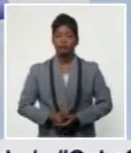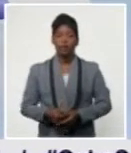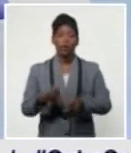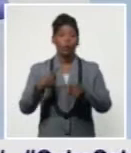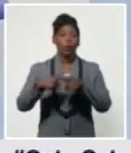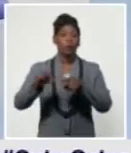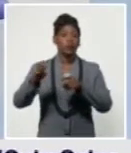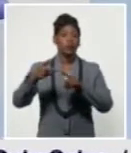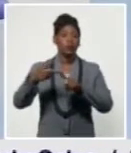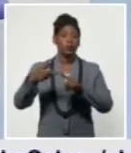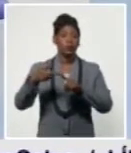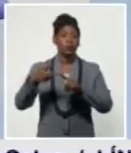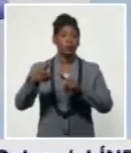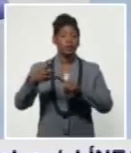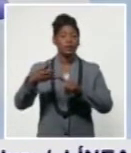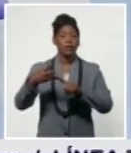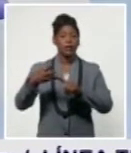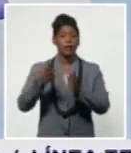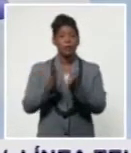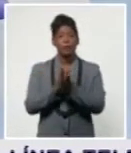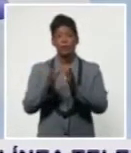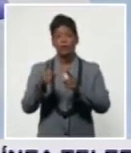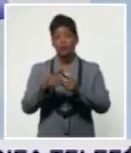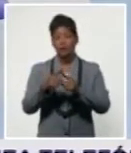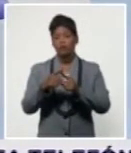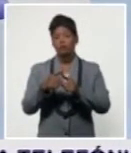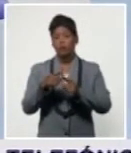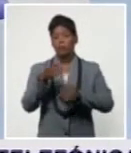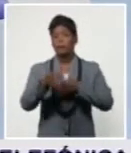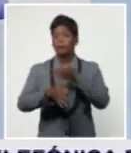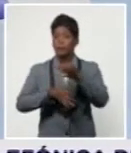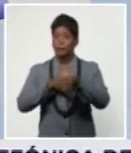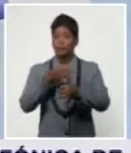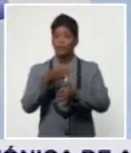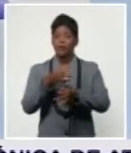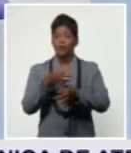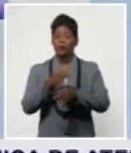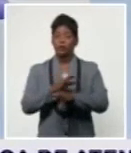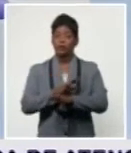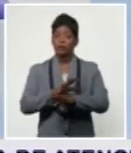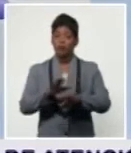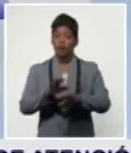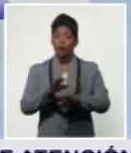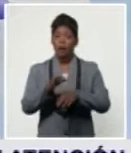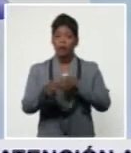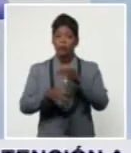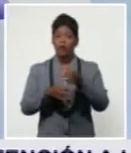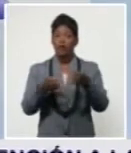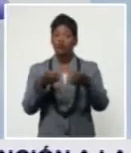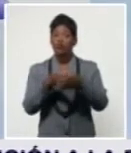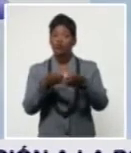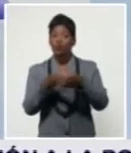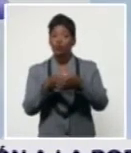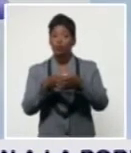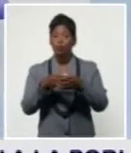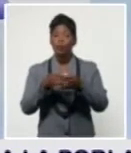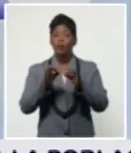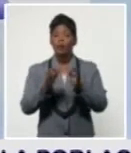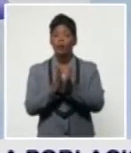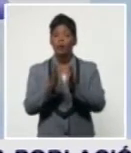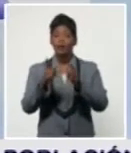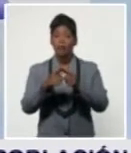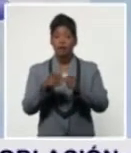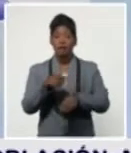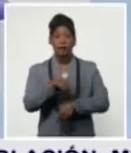per 100,000 inhabitants, and Matanzas does not have cases in the last 15 days and is